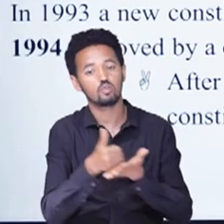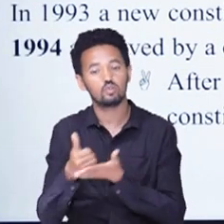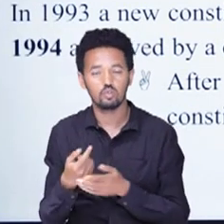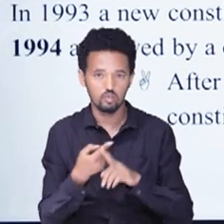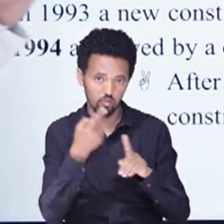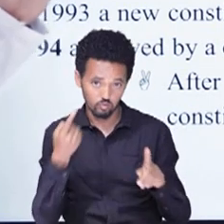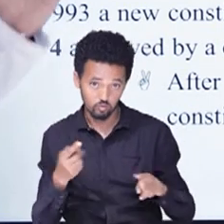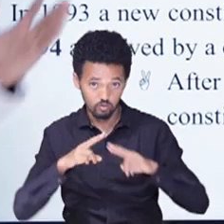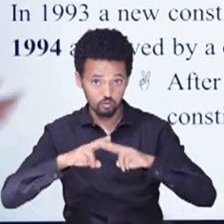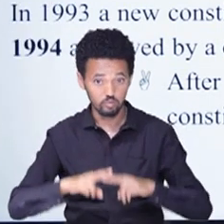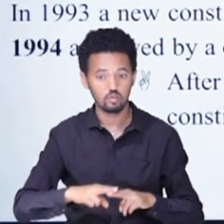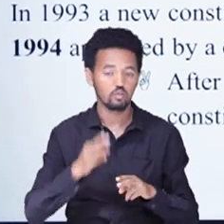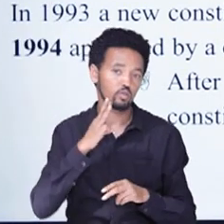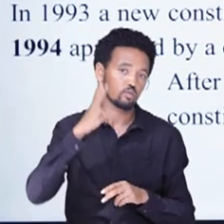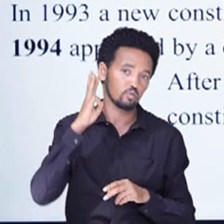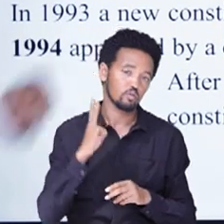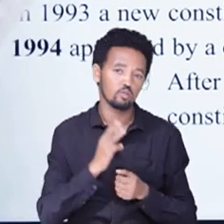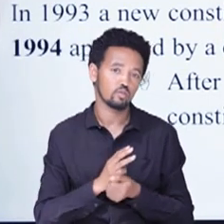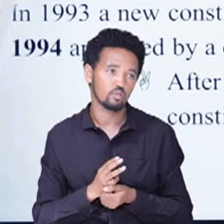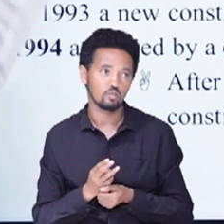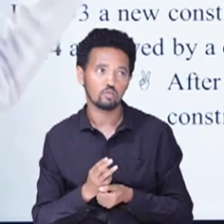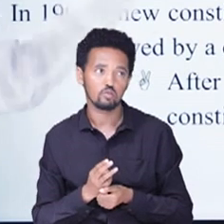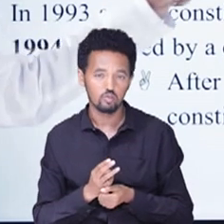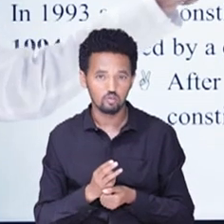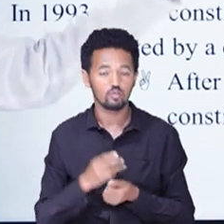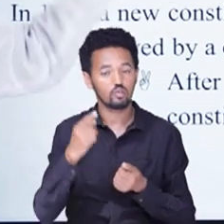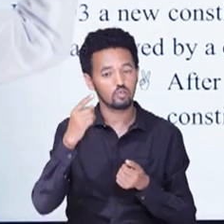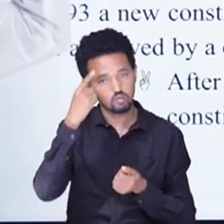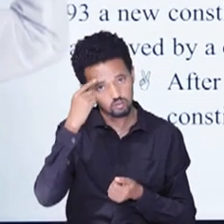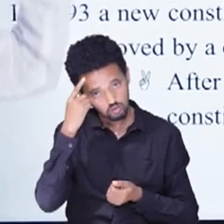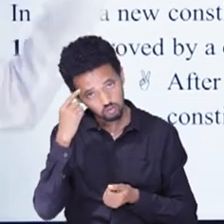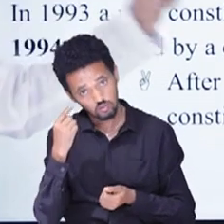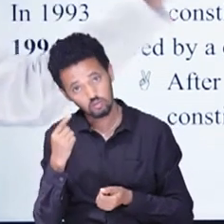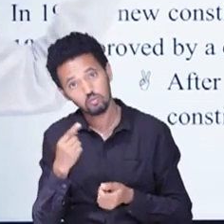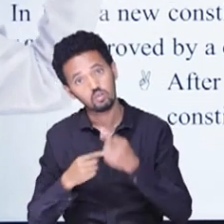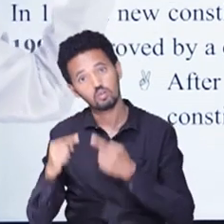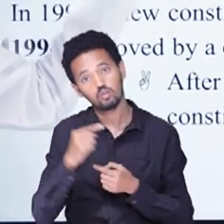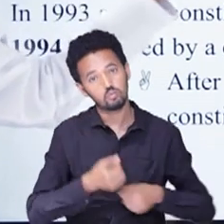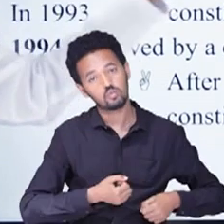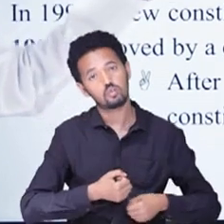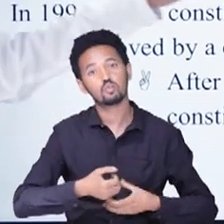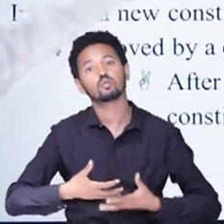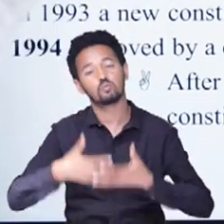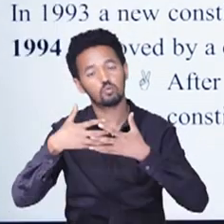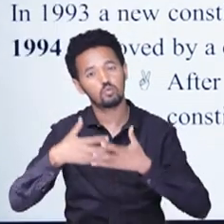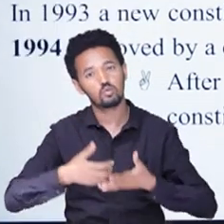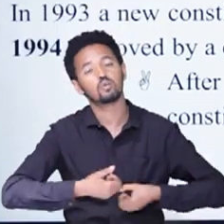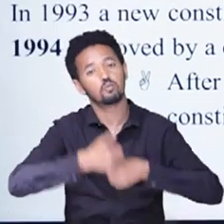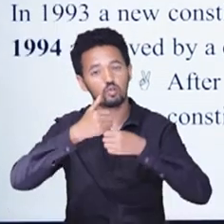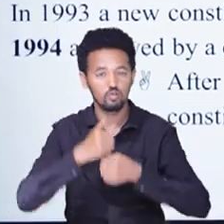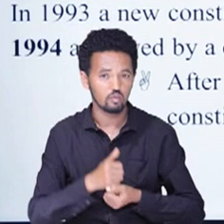for independence was conducted. Then Eritrea became a separate independent state